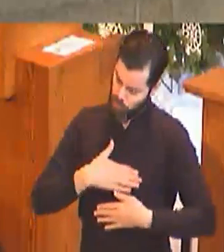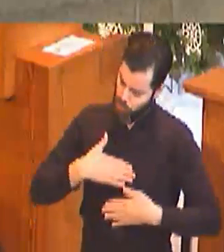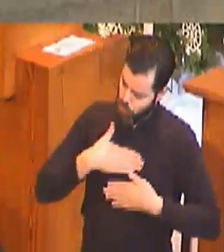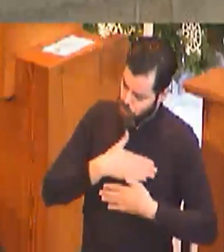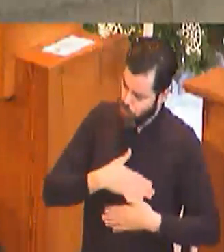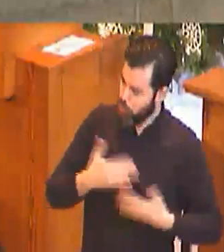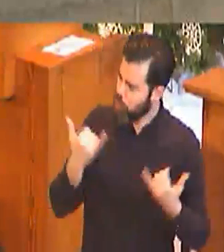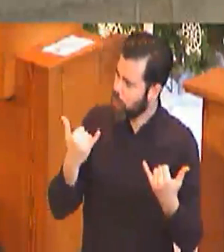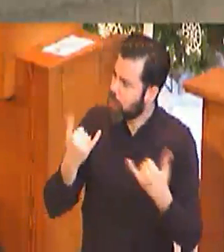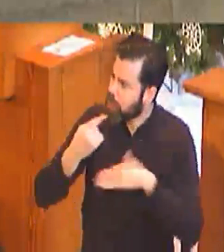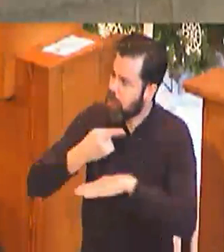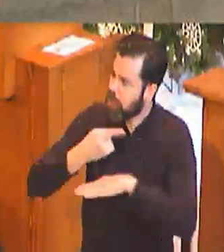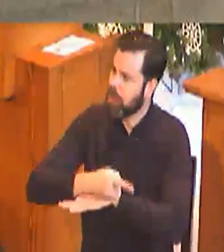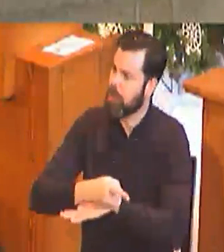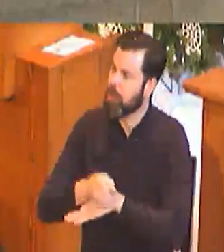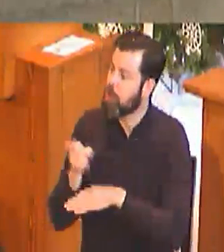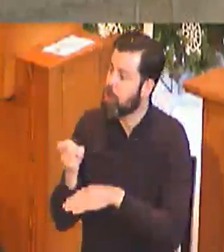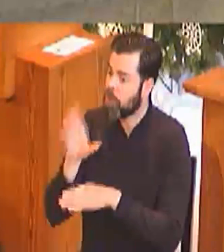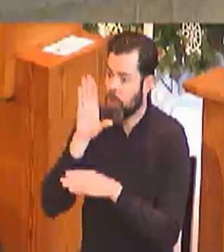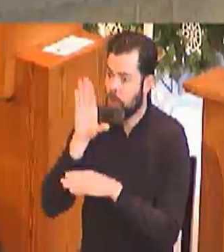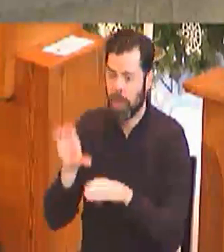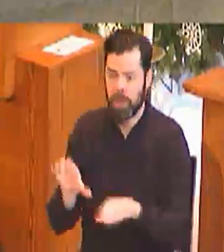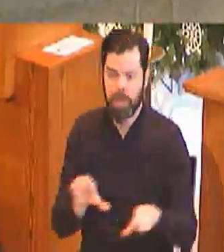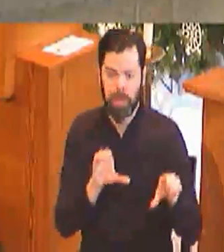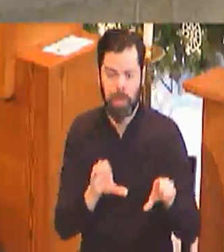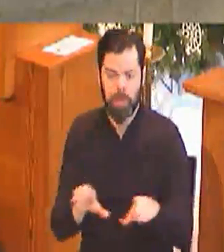day brings. You will do